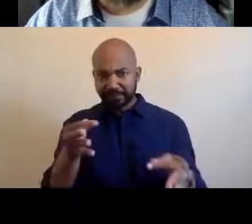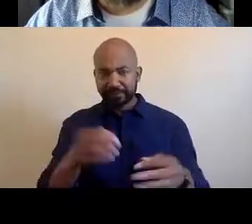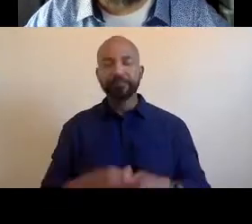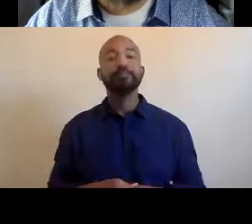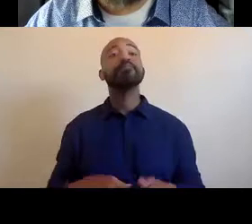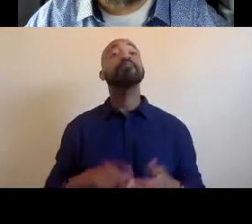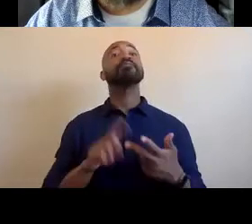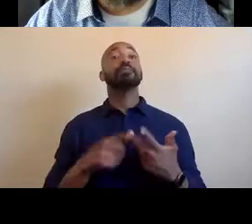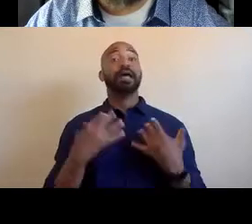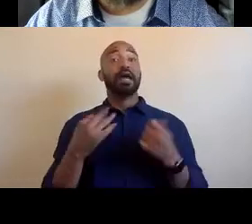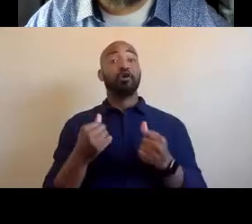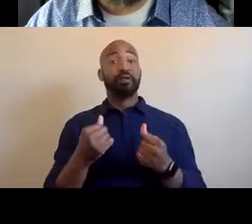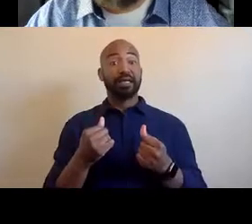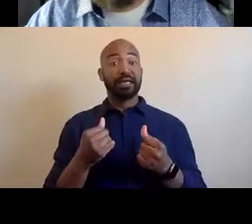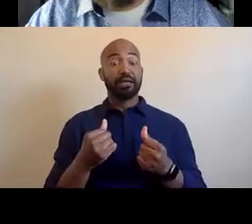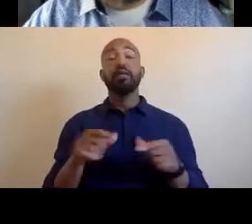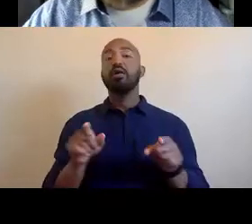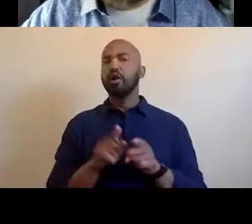and active.